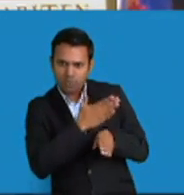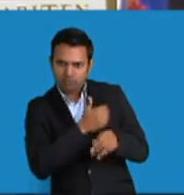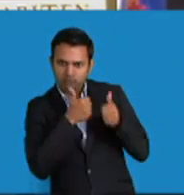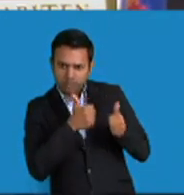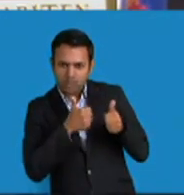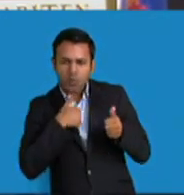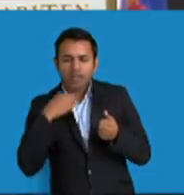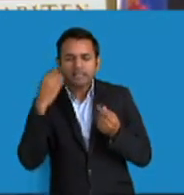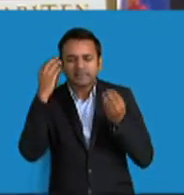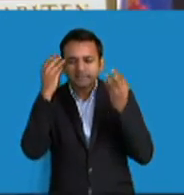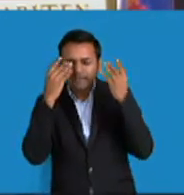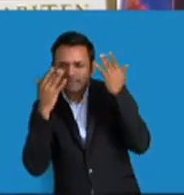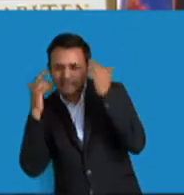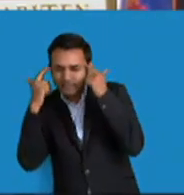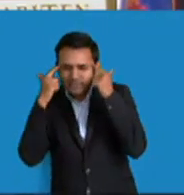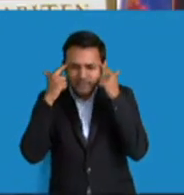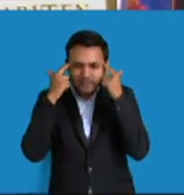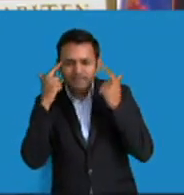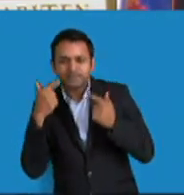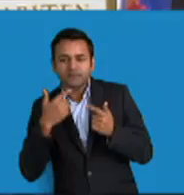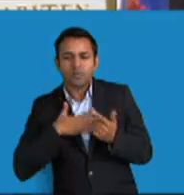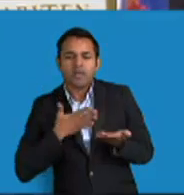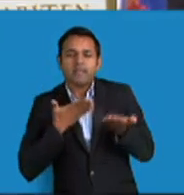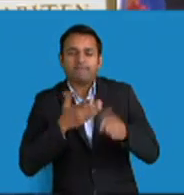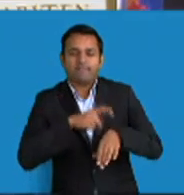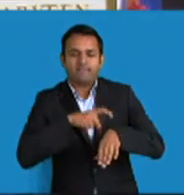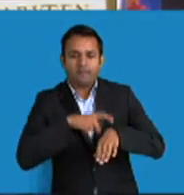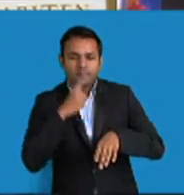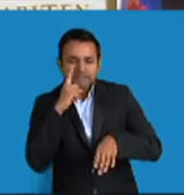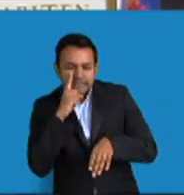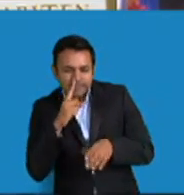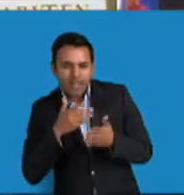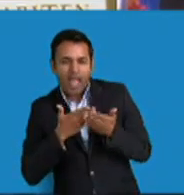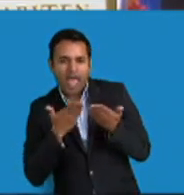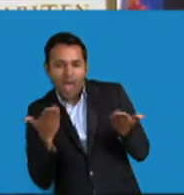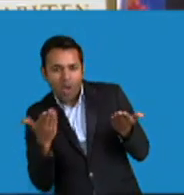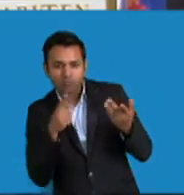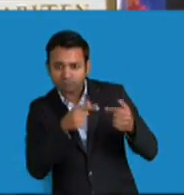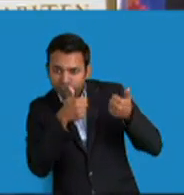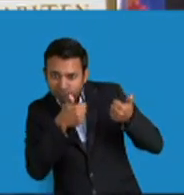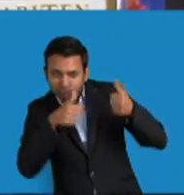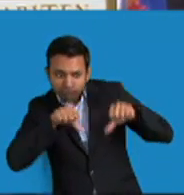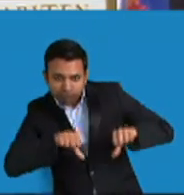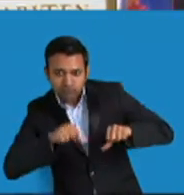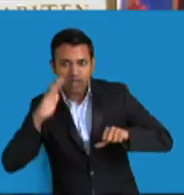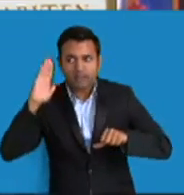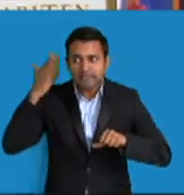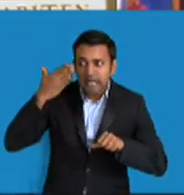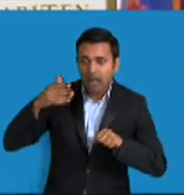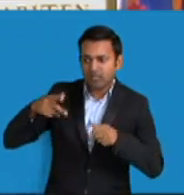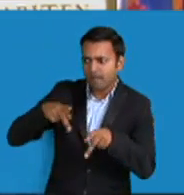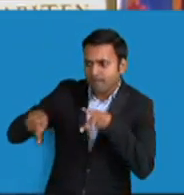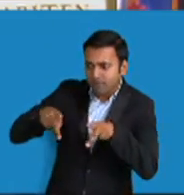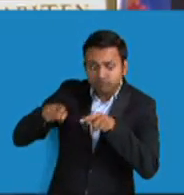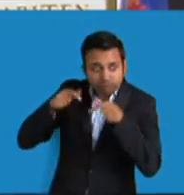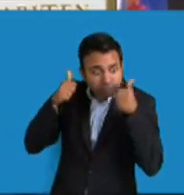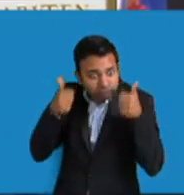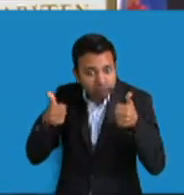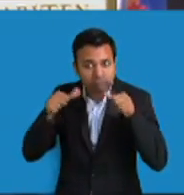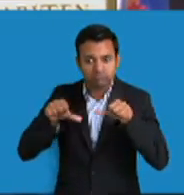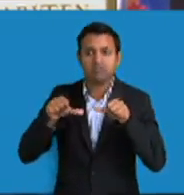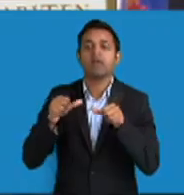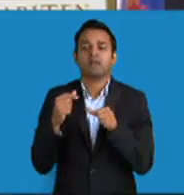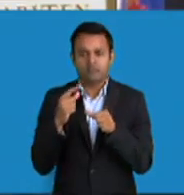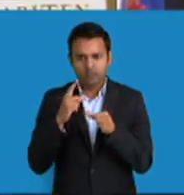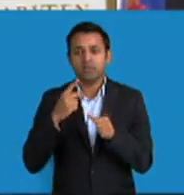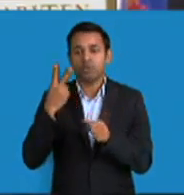time to see the actual output of reforms on performance of students. And we thought that maybe 2 years with the